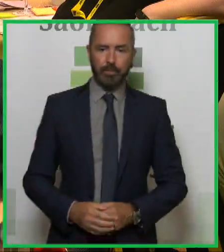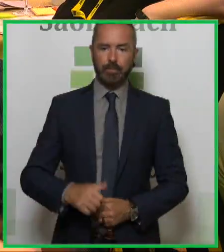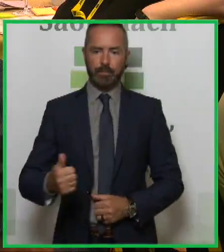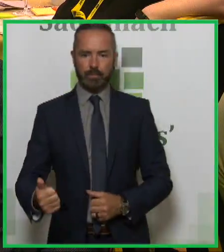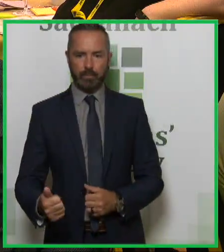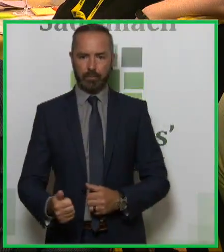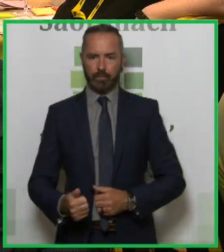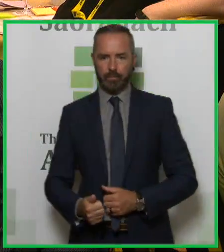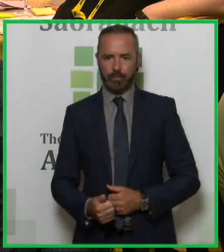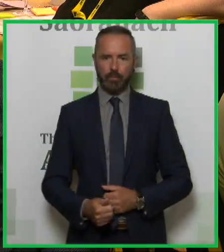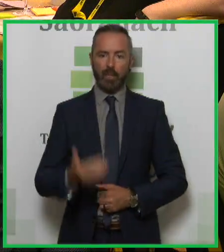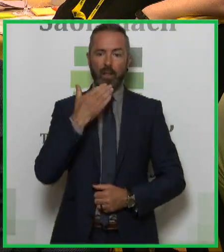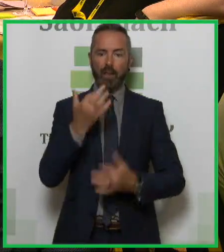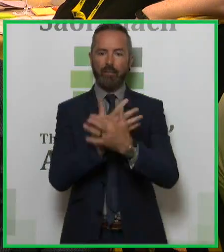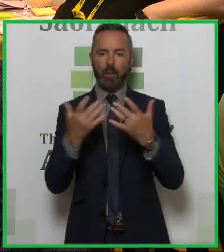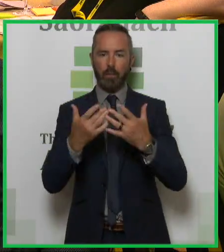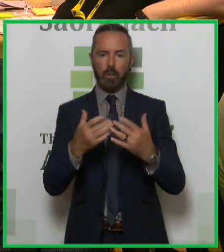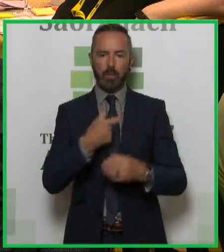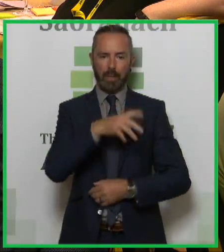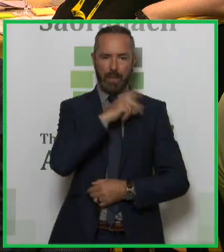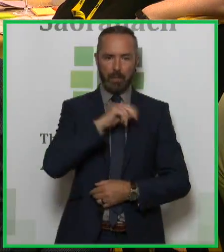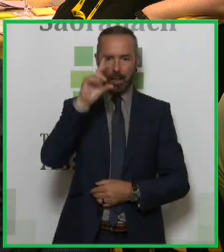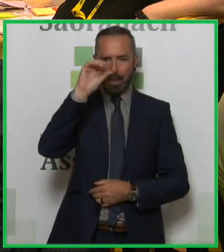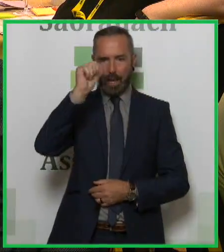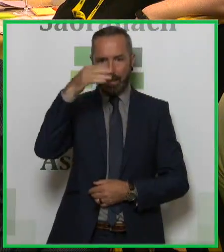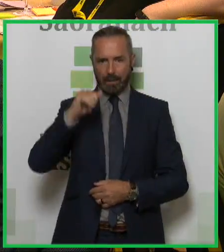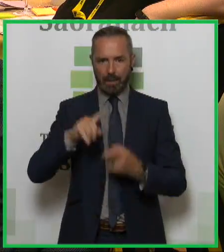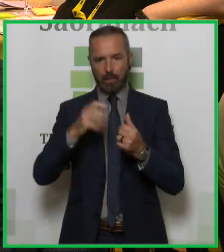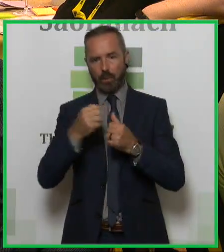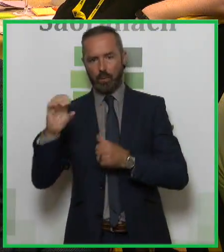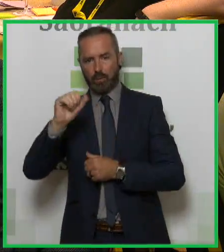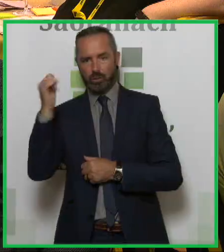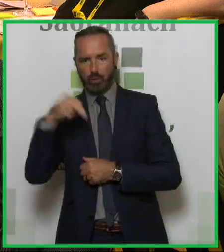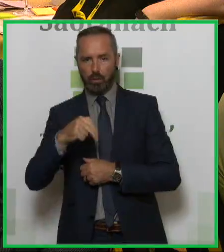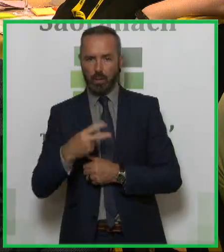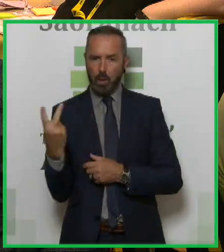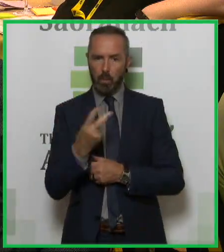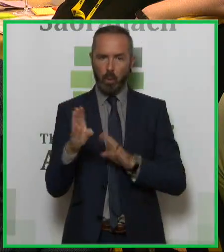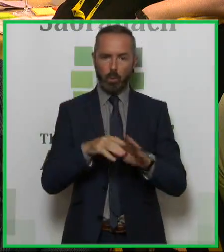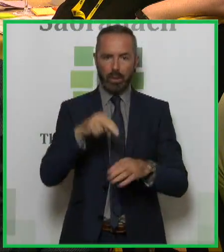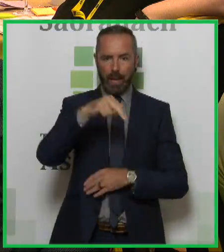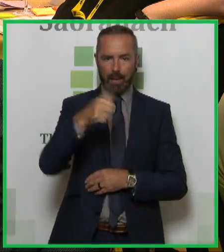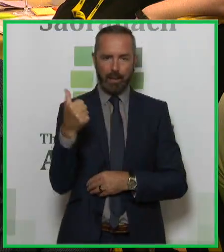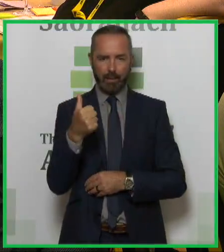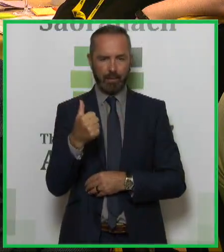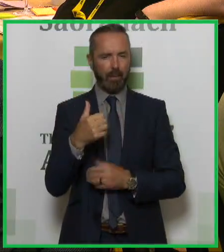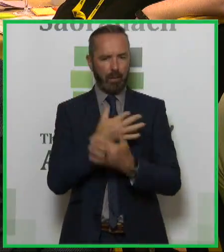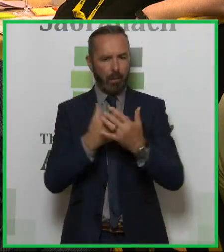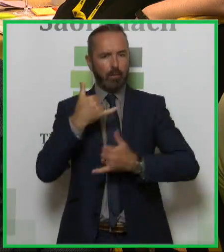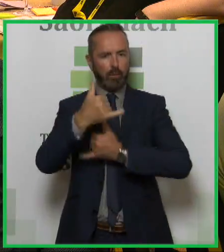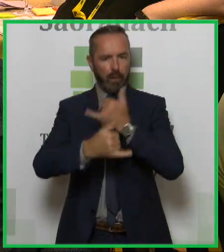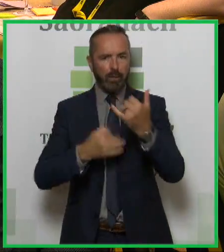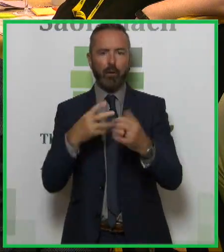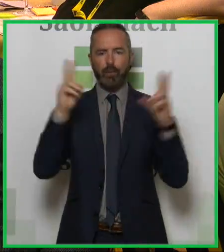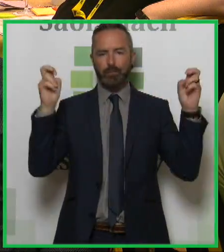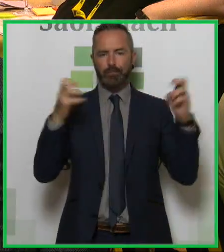We're both members of Narcotics Anonymous, recovering drug addicts with many years of clean time, which is what we define